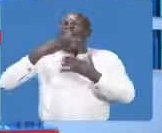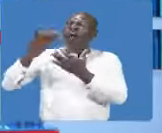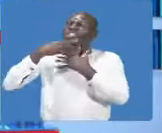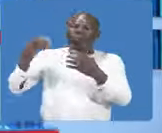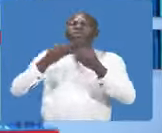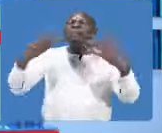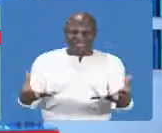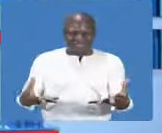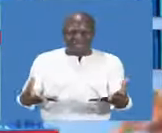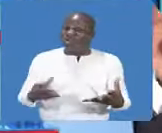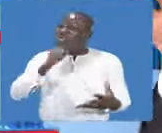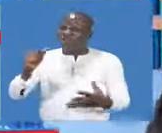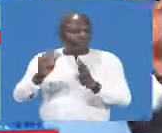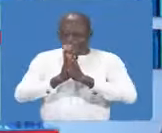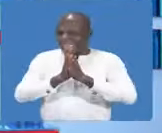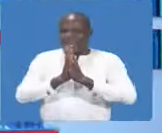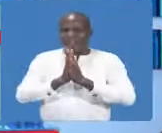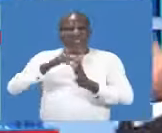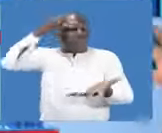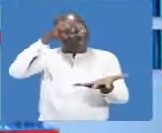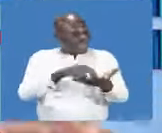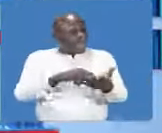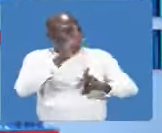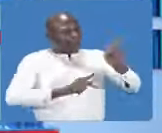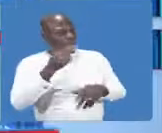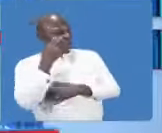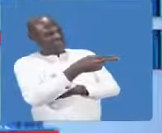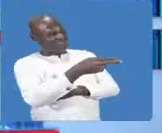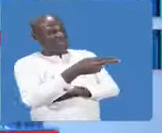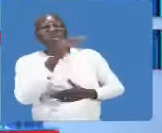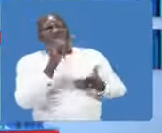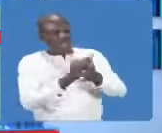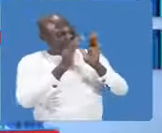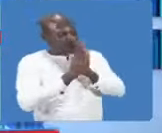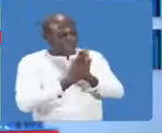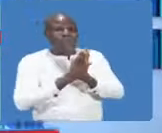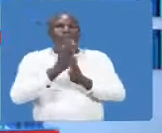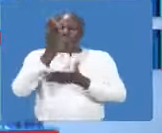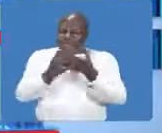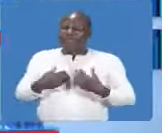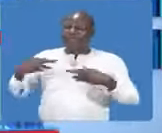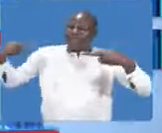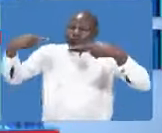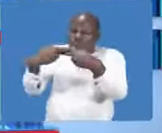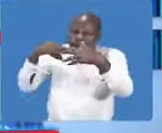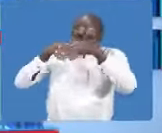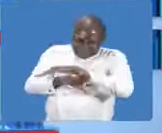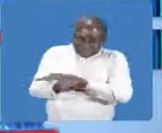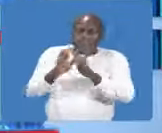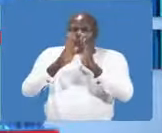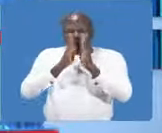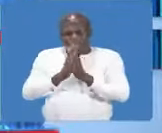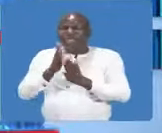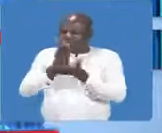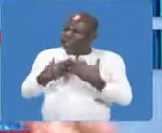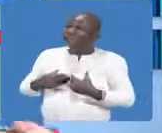bebrebe ani se wase da ko jire jire ba bi obi be hu wo obi se ono nko ani dem obo mpa ya wo da